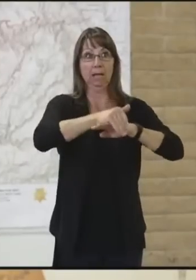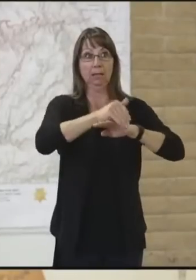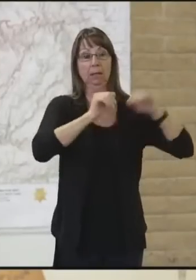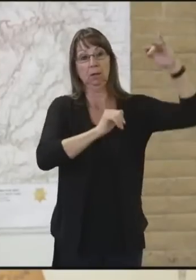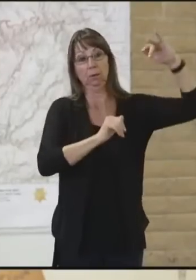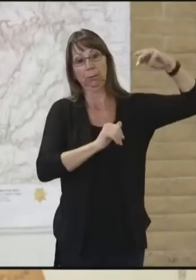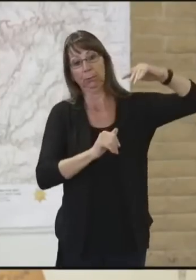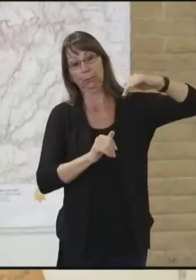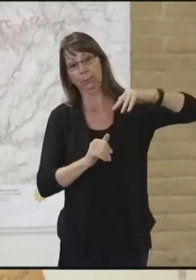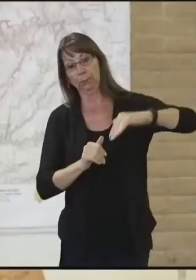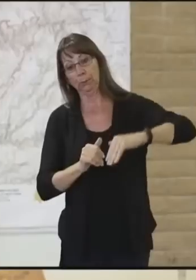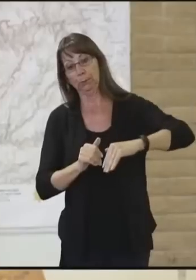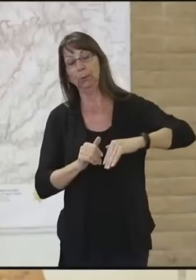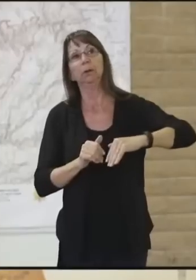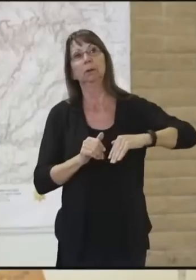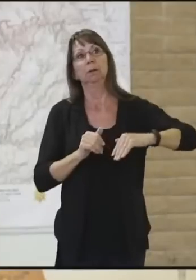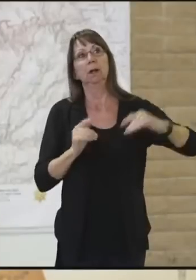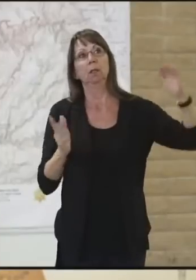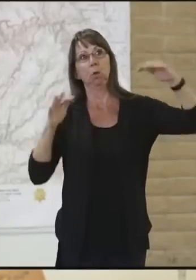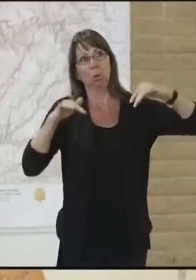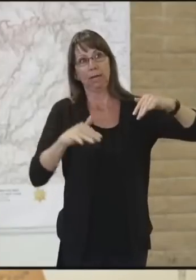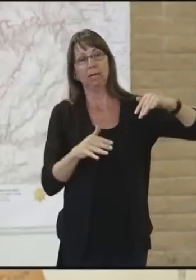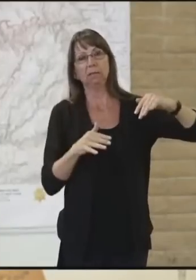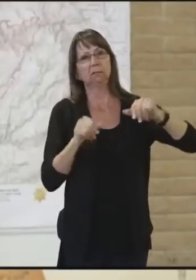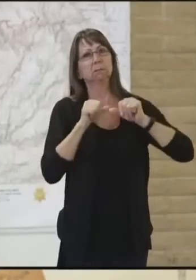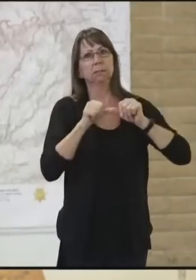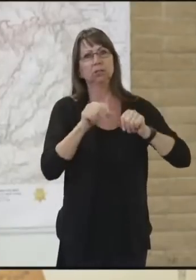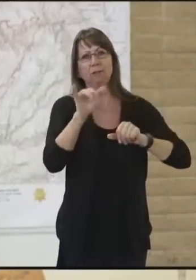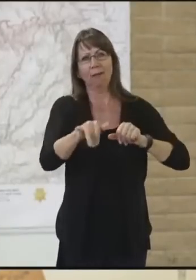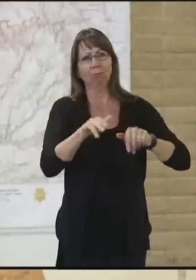any other mechanisms to disrupt that pattern.